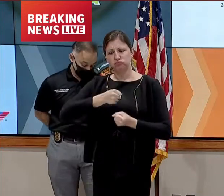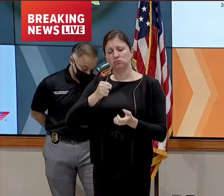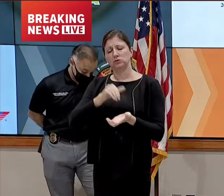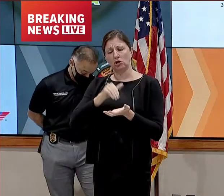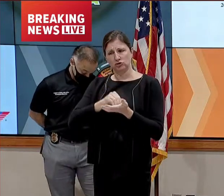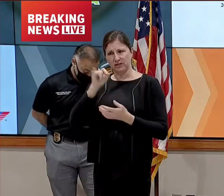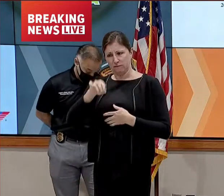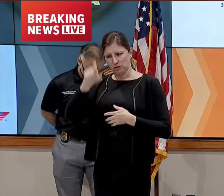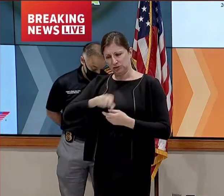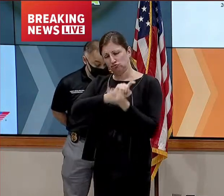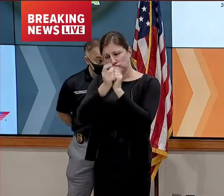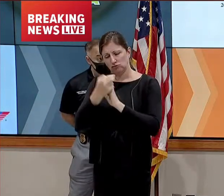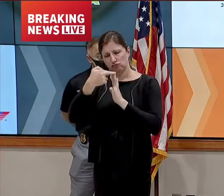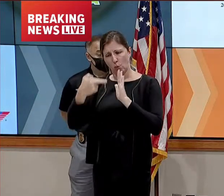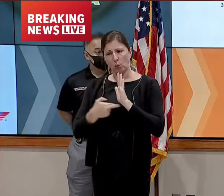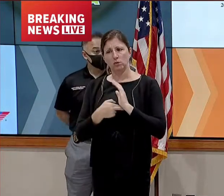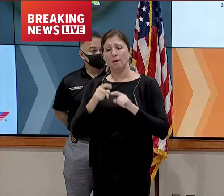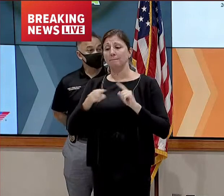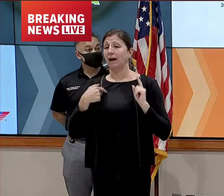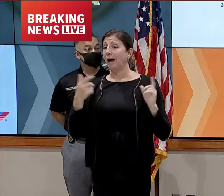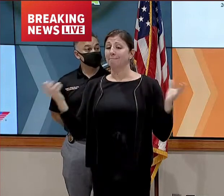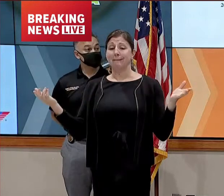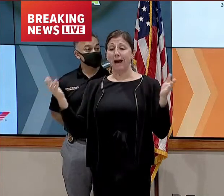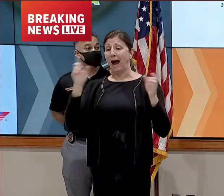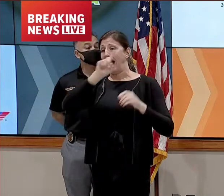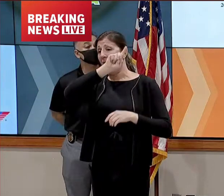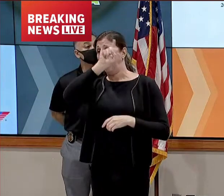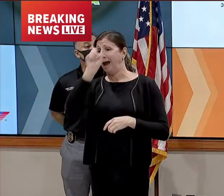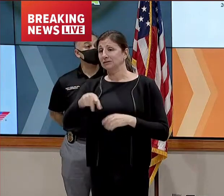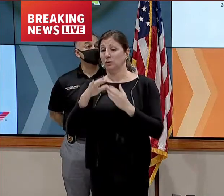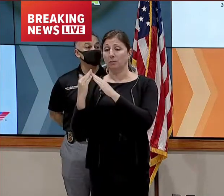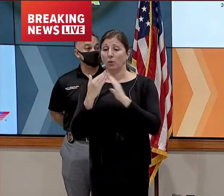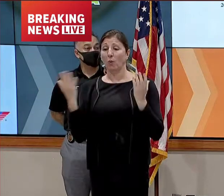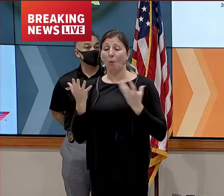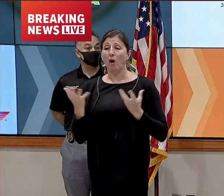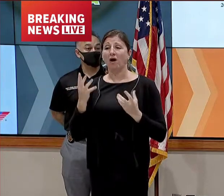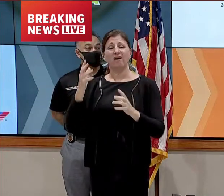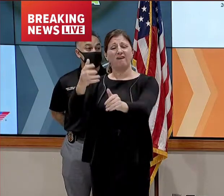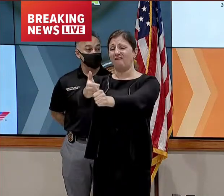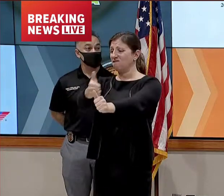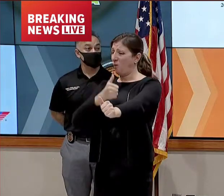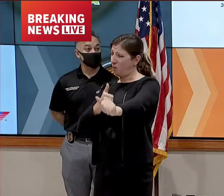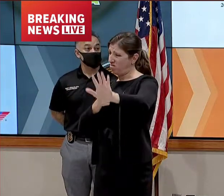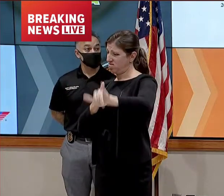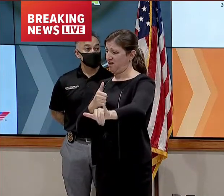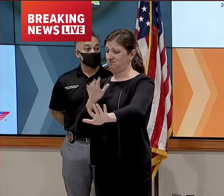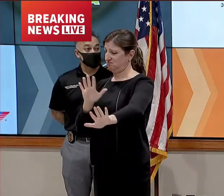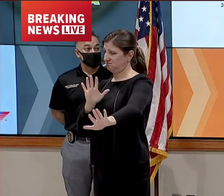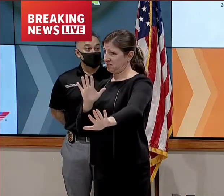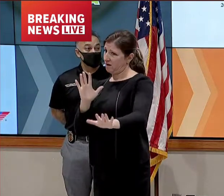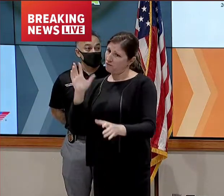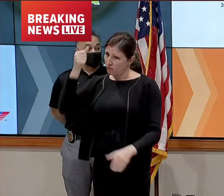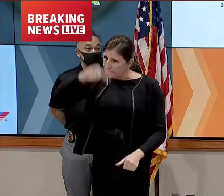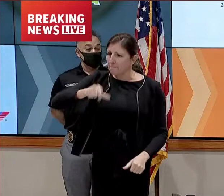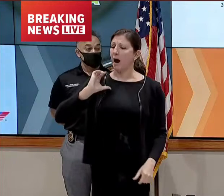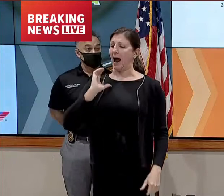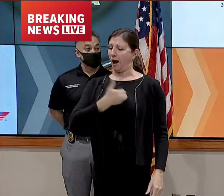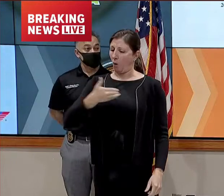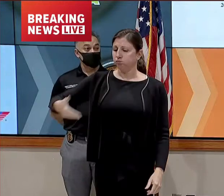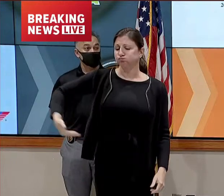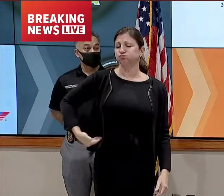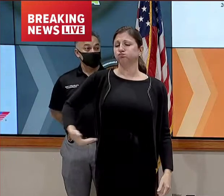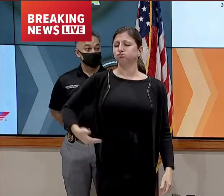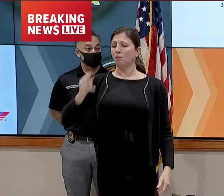to be changed. But what I'm asking the community today is to not let us get there, to not forget our moral compass, our humanity